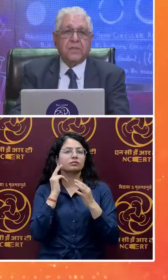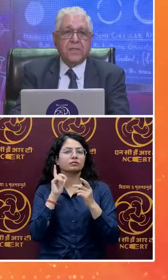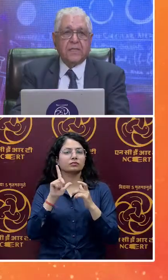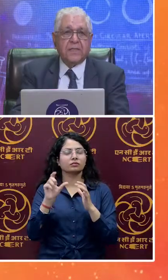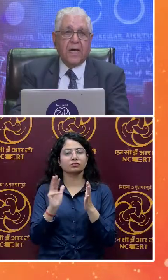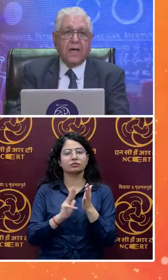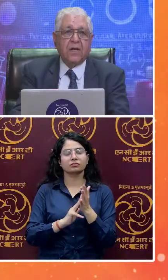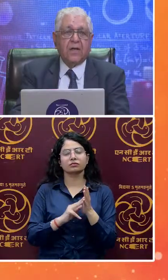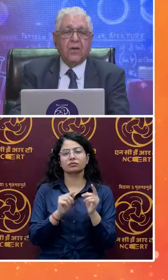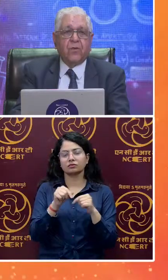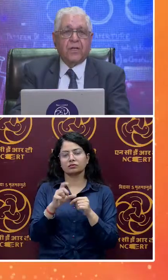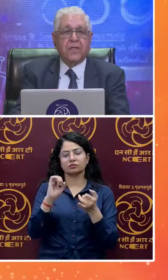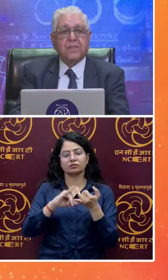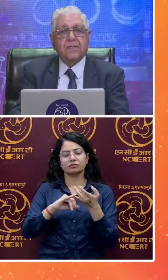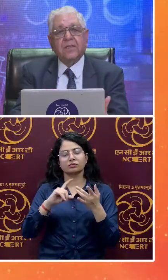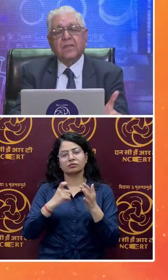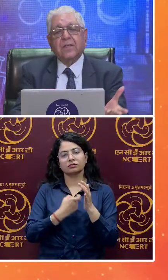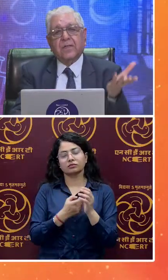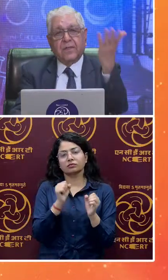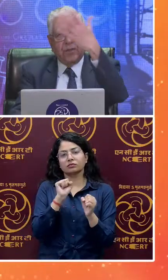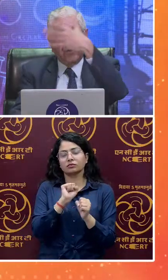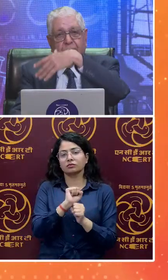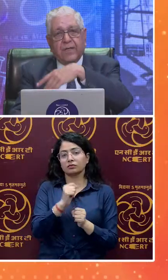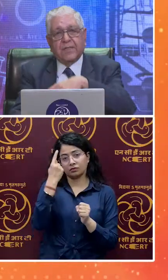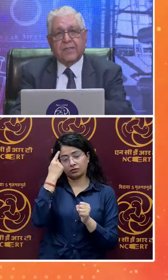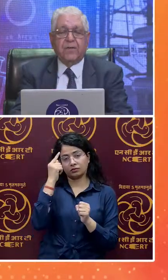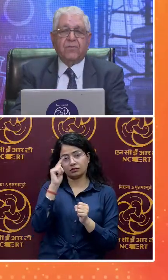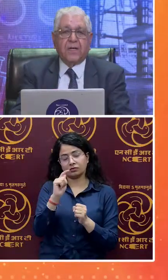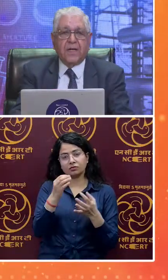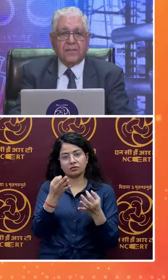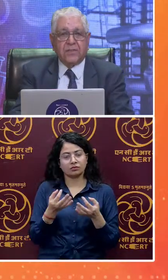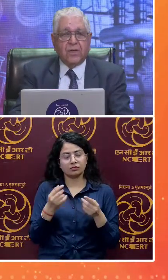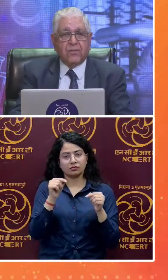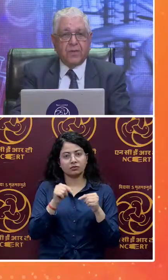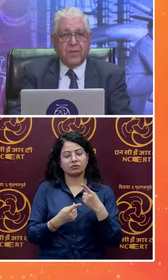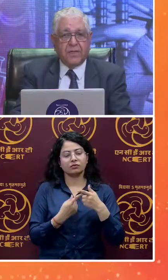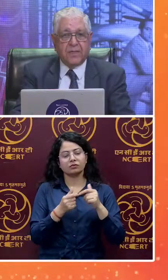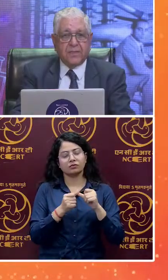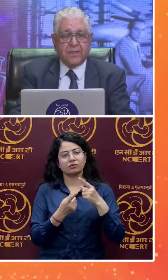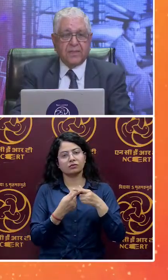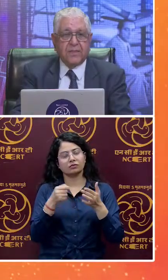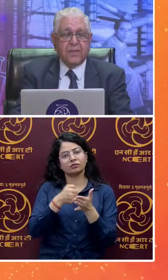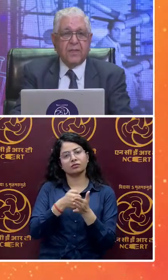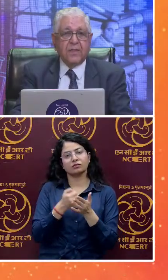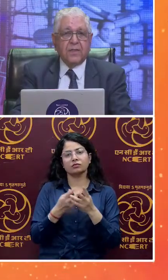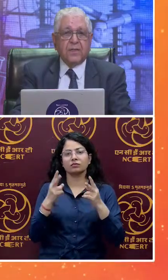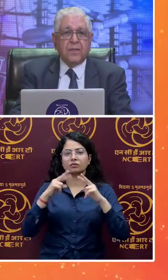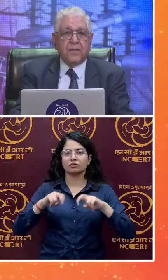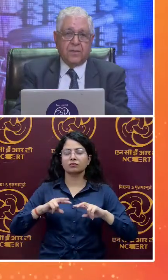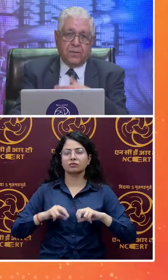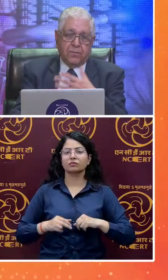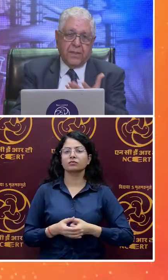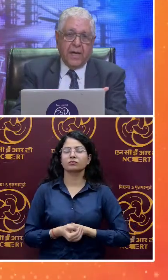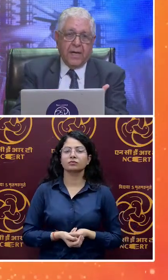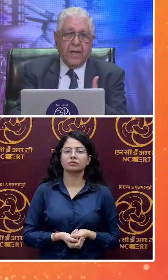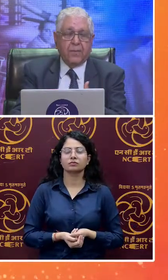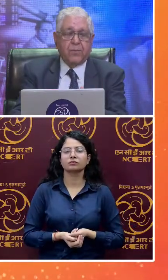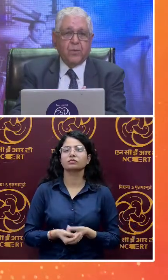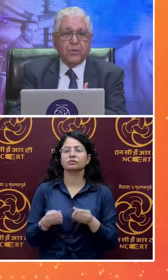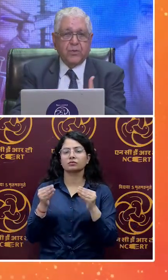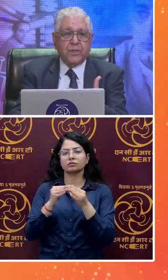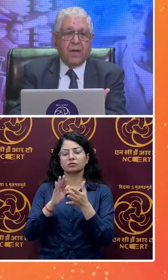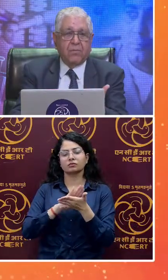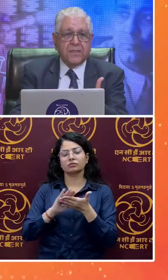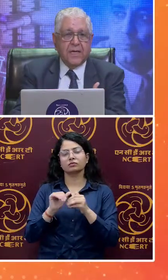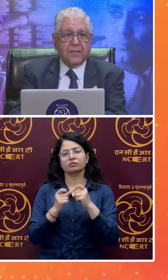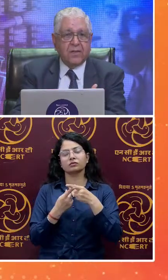from the CSIR for his newly conceived Tata Institute of Fundamental Research. Bhatnagar had